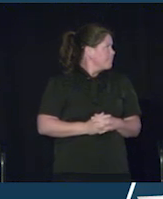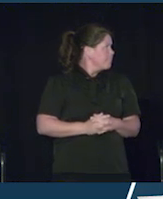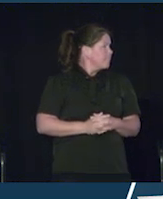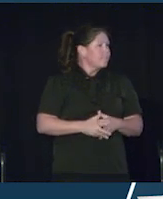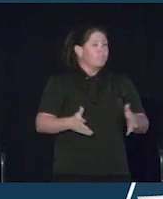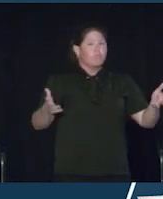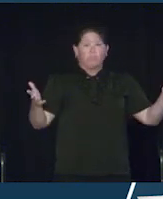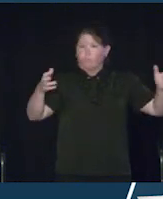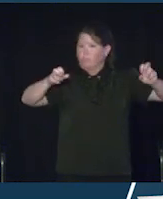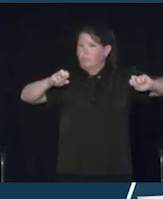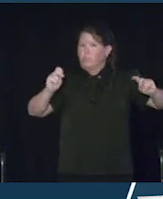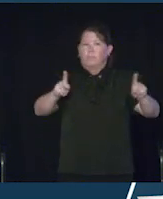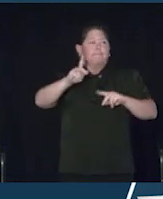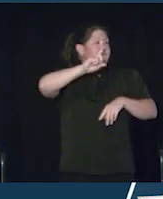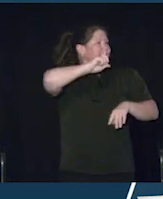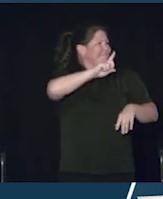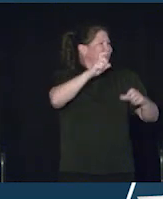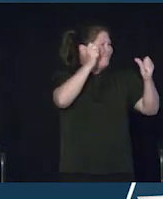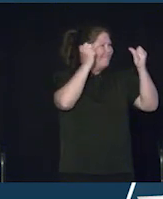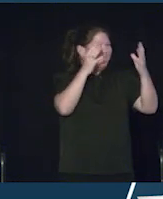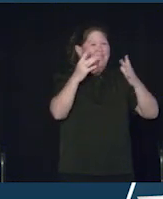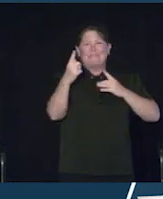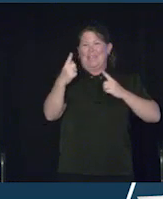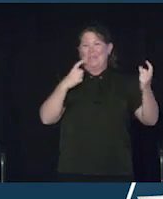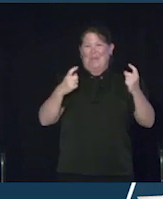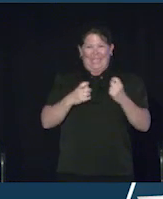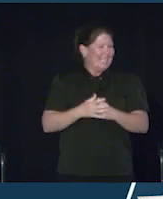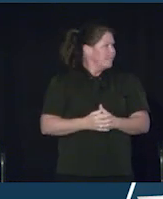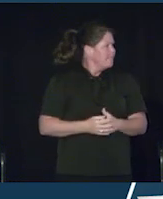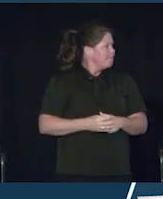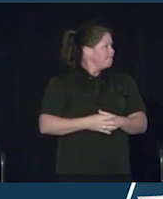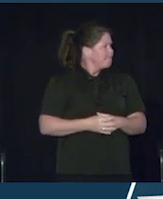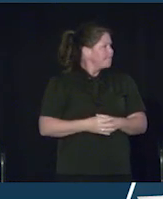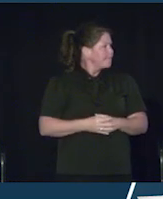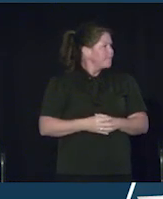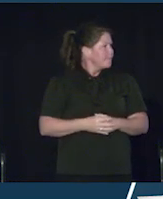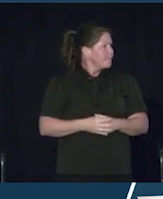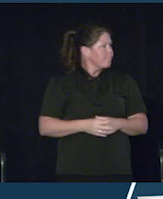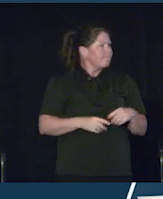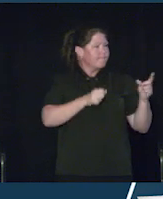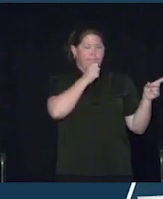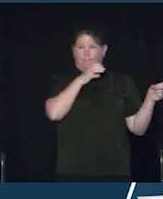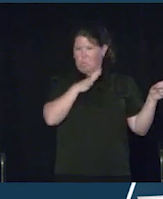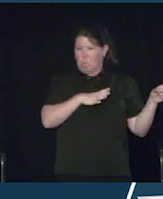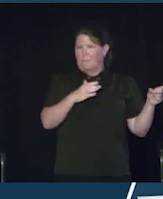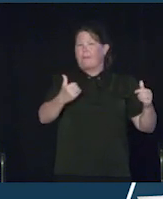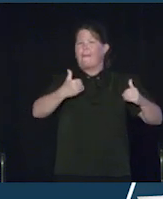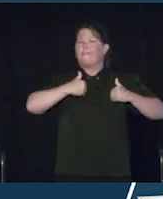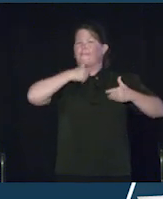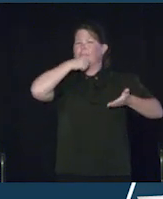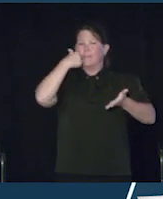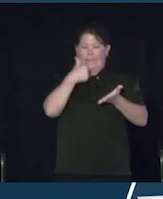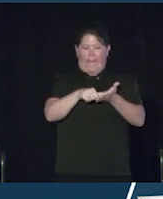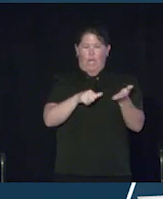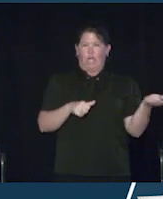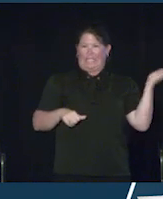All right, I'm sure there's lots of questions. I saw your hand first. I've got a letter, I just got it, it just got approved, but my